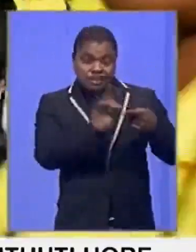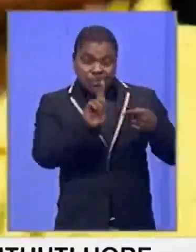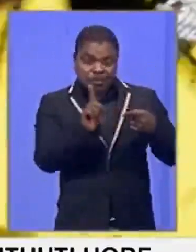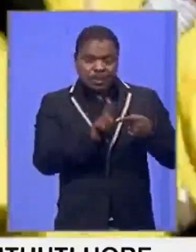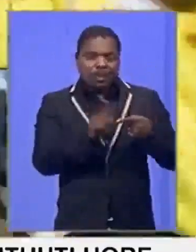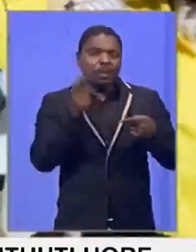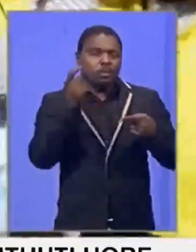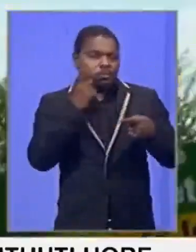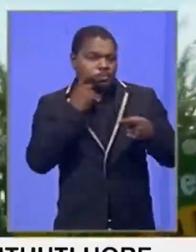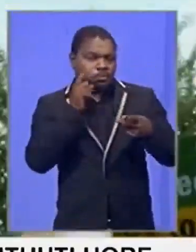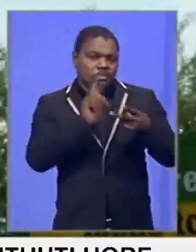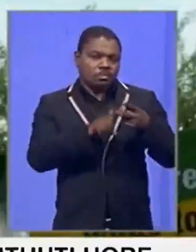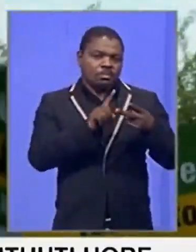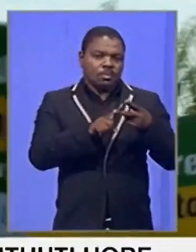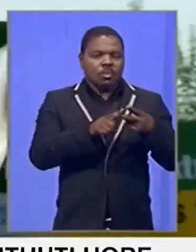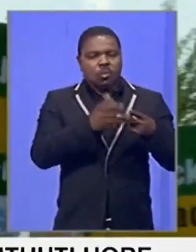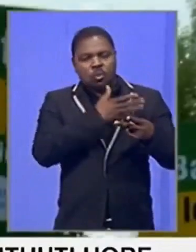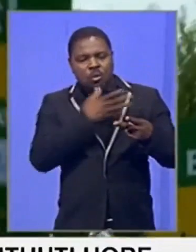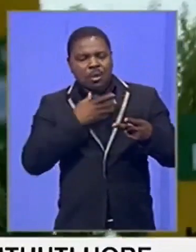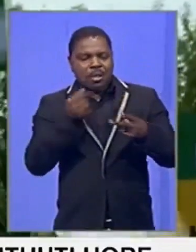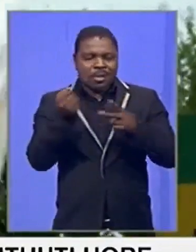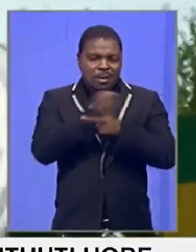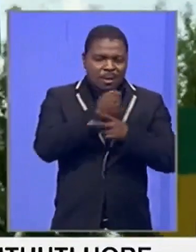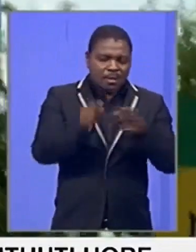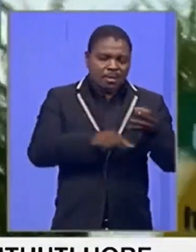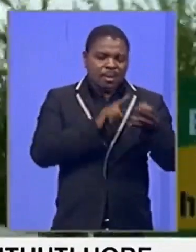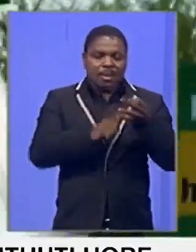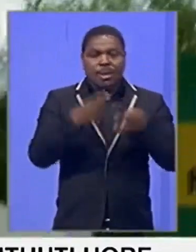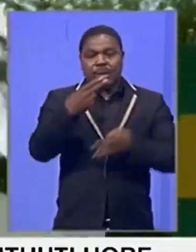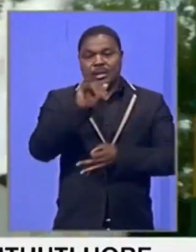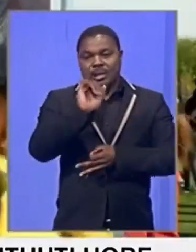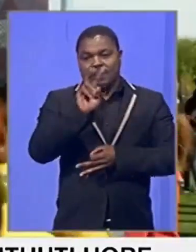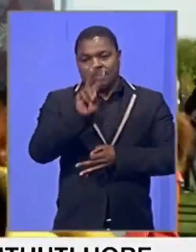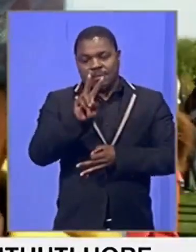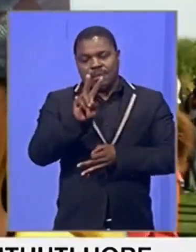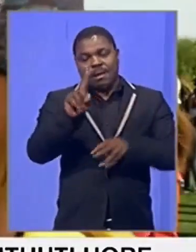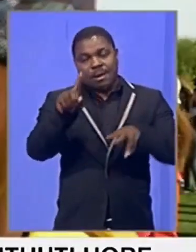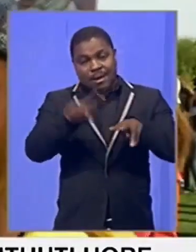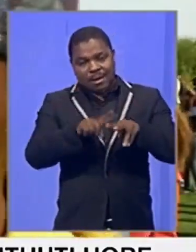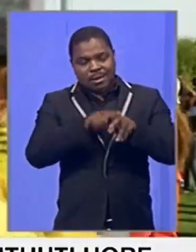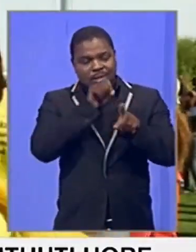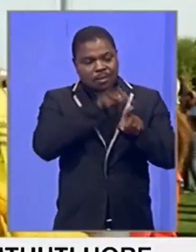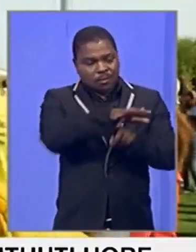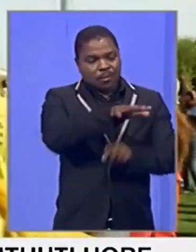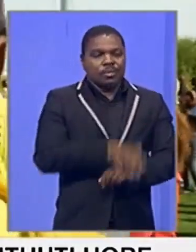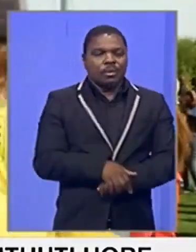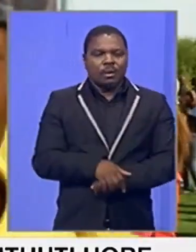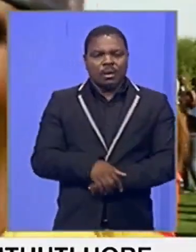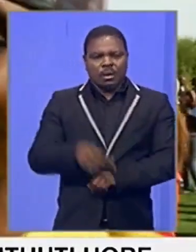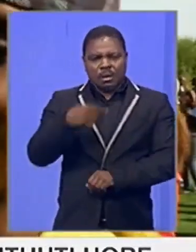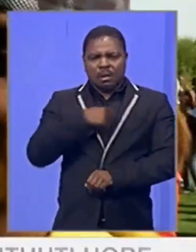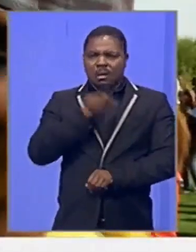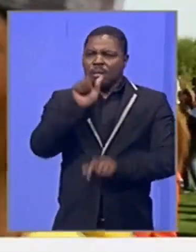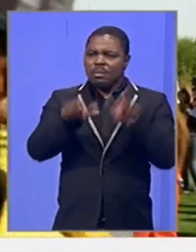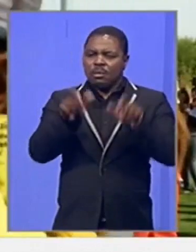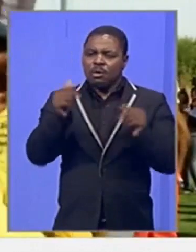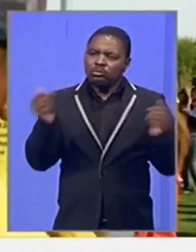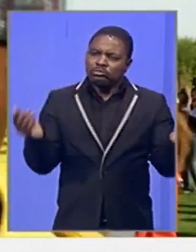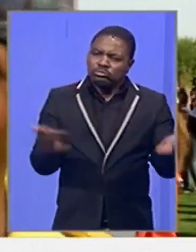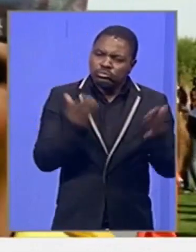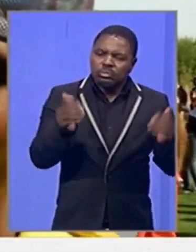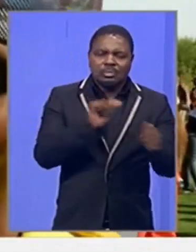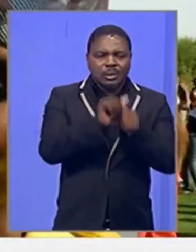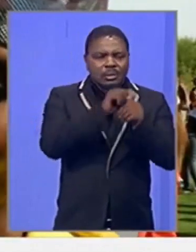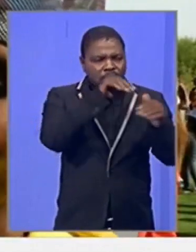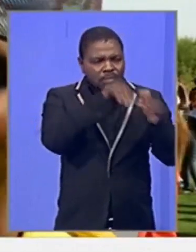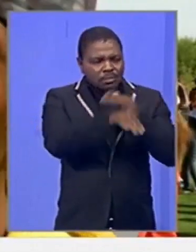ho ima, tlhekefetso tsa bong le tshwaetso ya HIV le AIDS. Ke tla rotloetsa batho gore ne ba tsamaye ba ye ditleliniking, ba ye